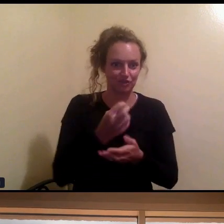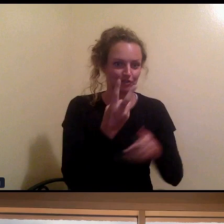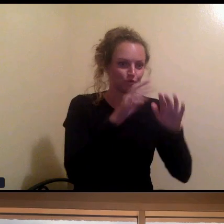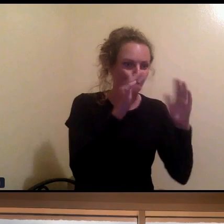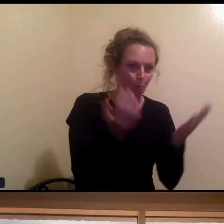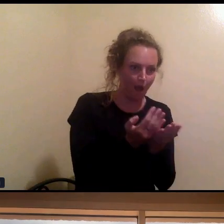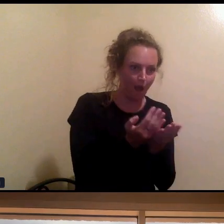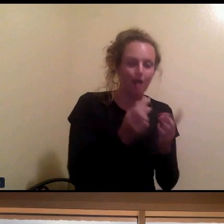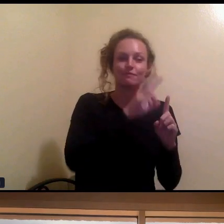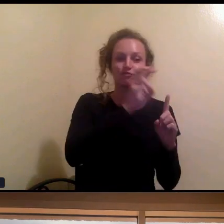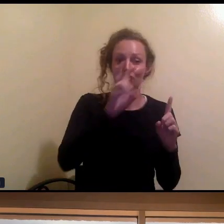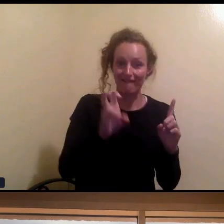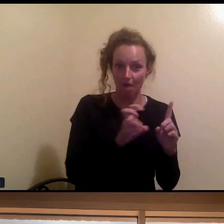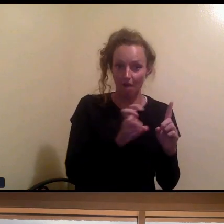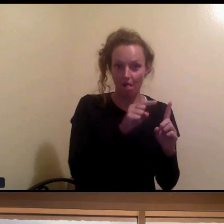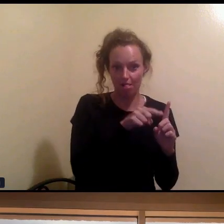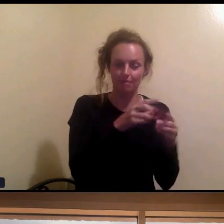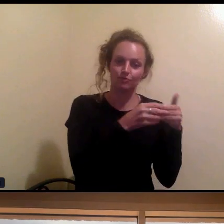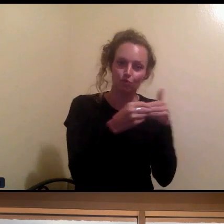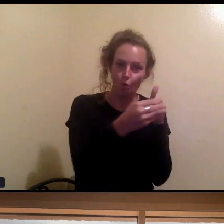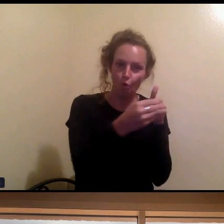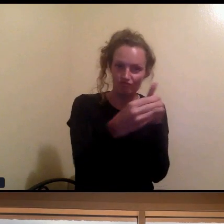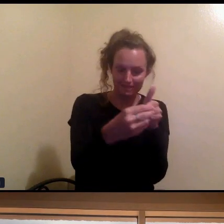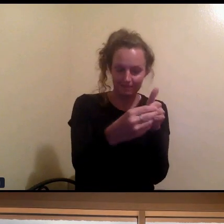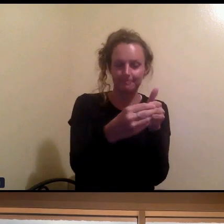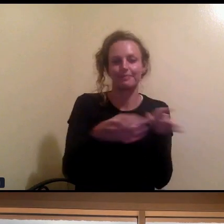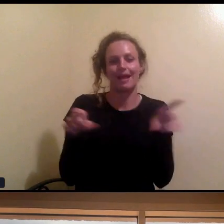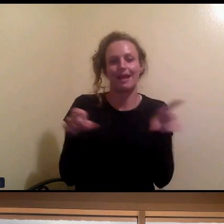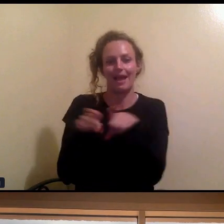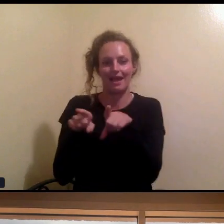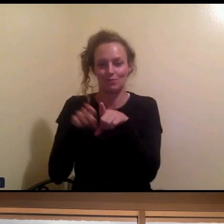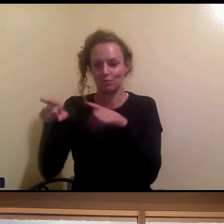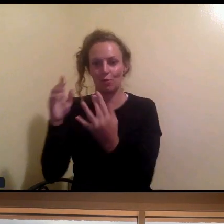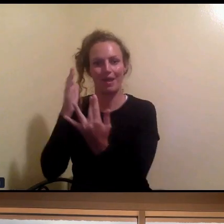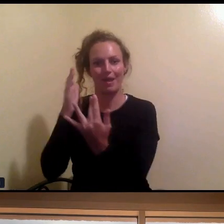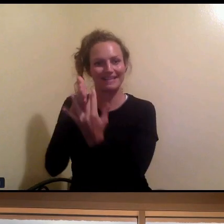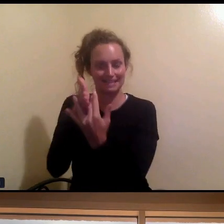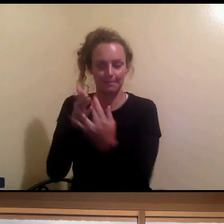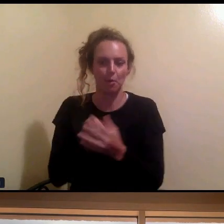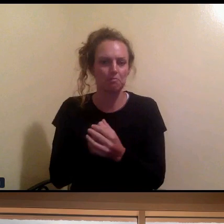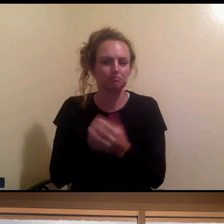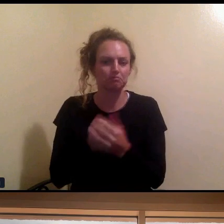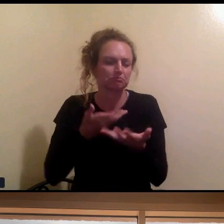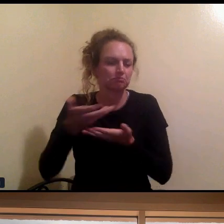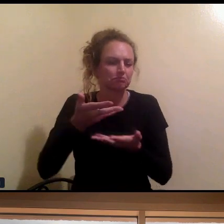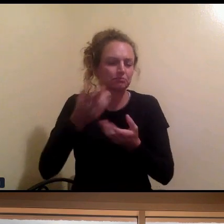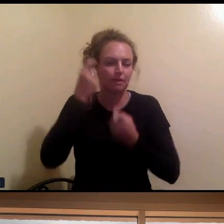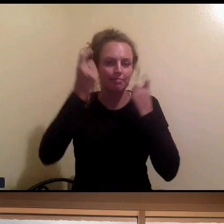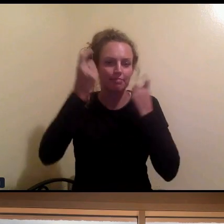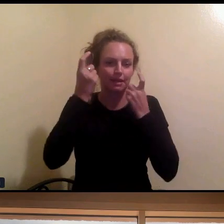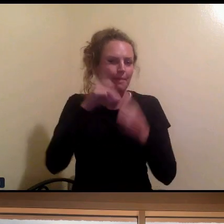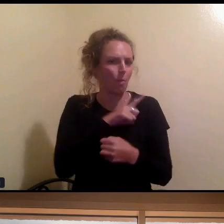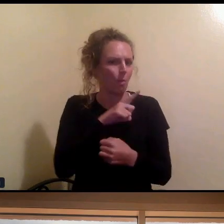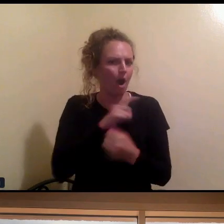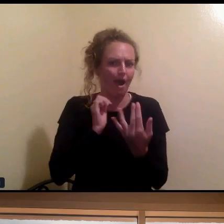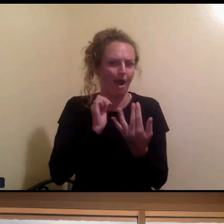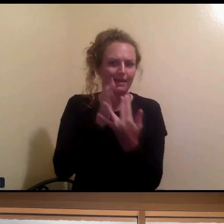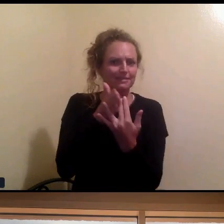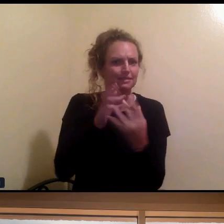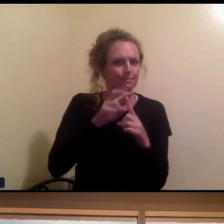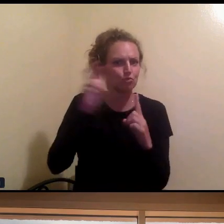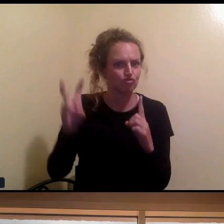discuss why accessible travel is important. We're going to be talking about some of the commercial opportunities that are opening